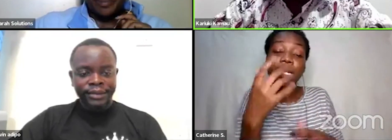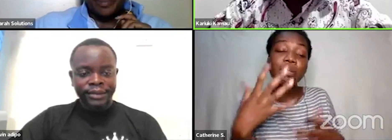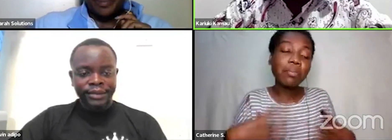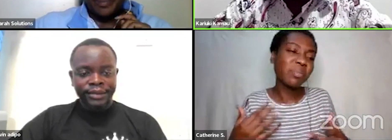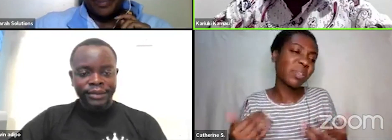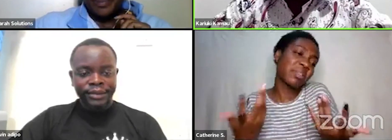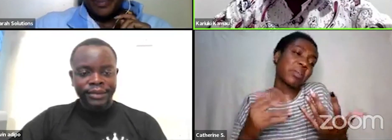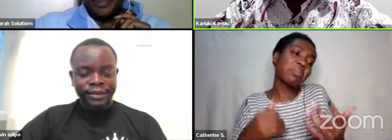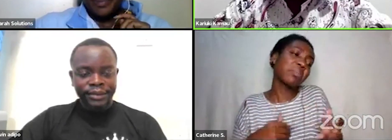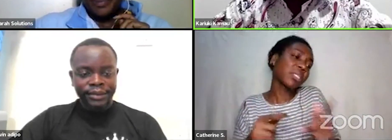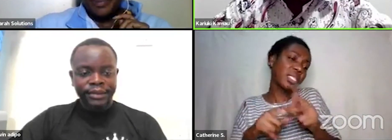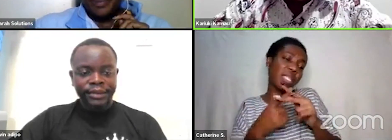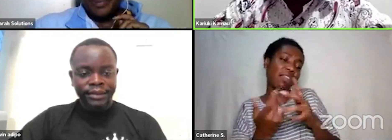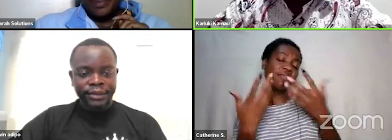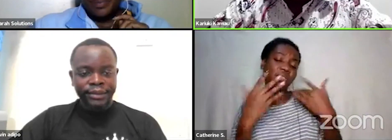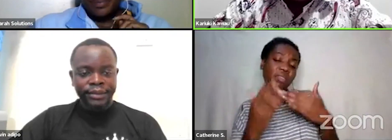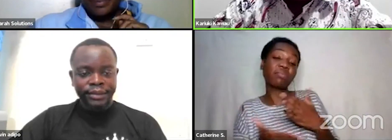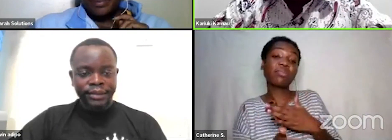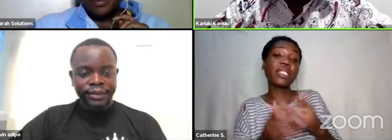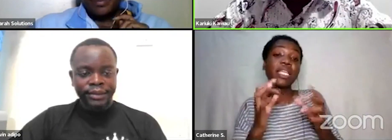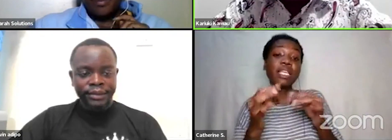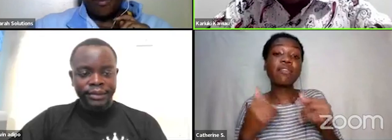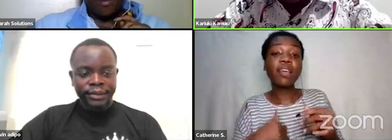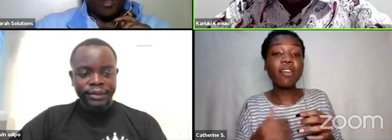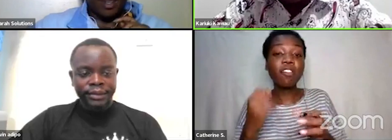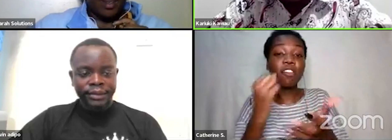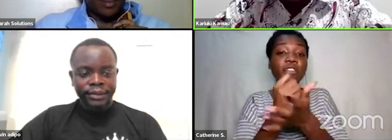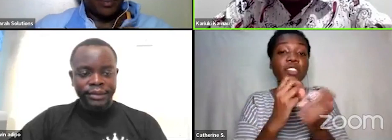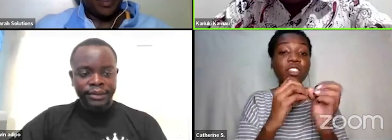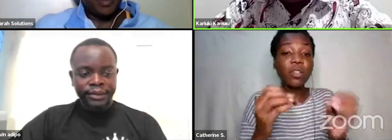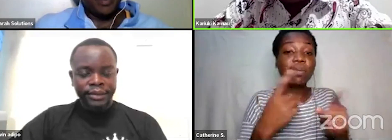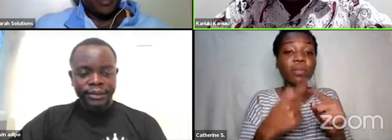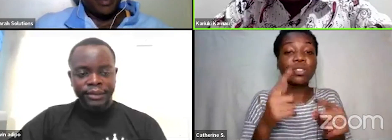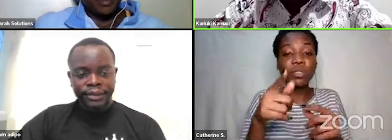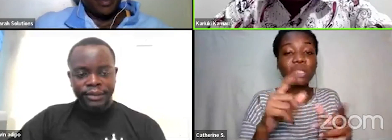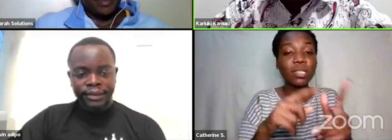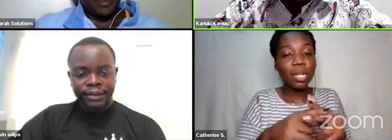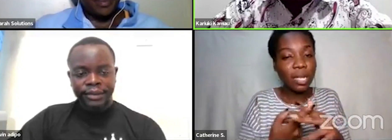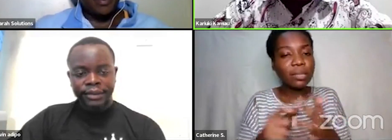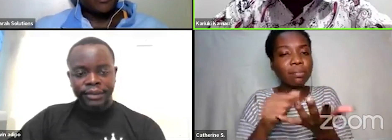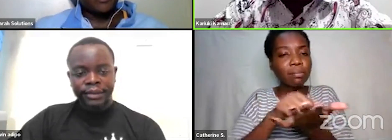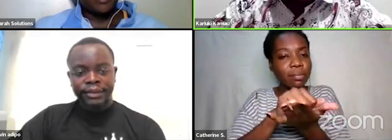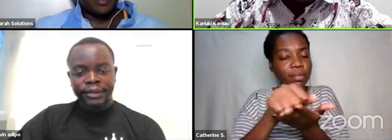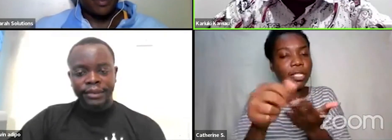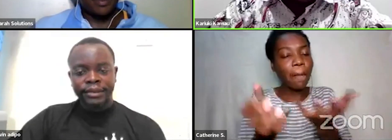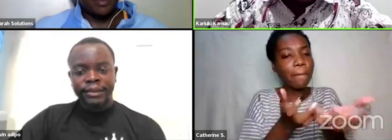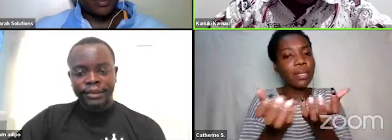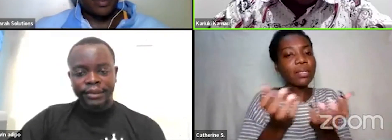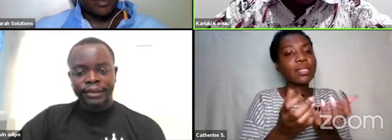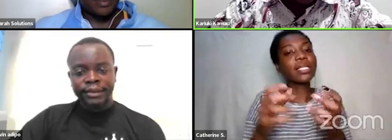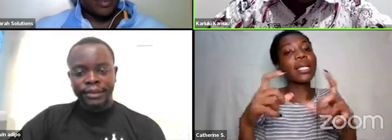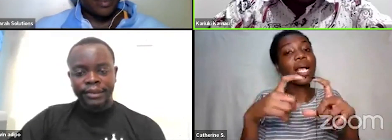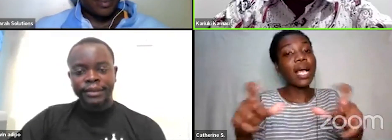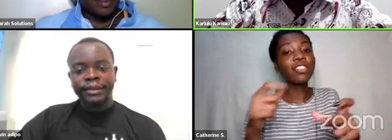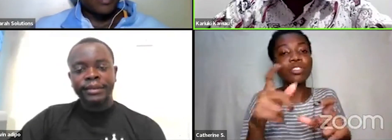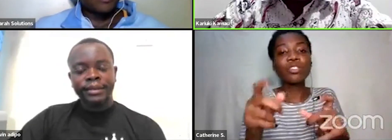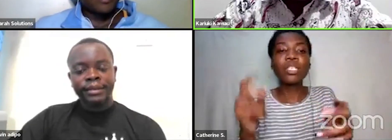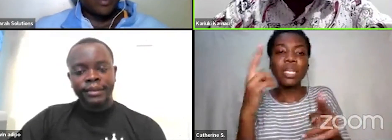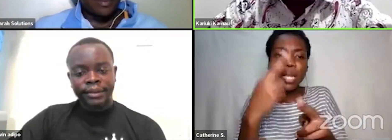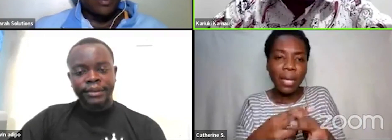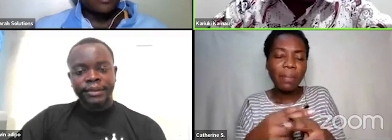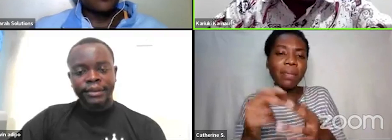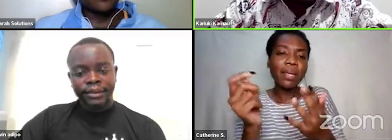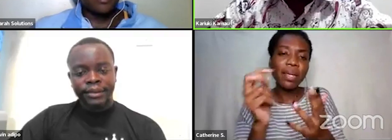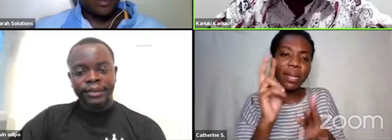have started. Even if you don't have that office, start with printing the business card. Start getting your business name registered. Start getting